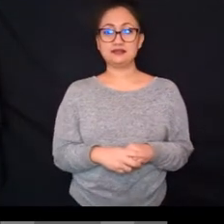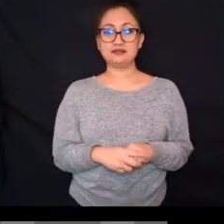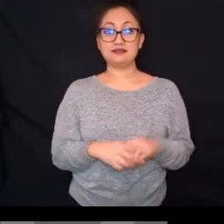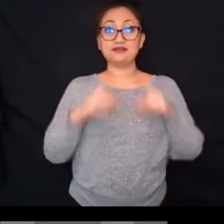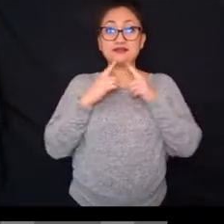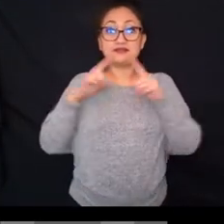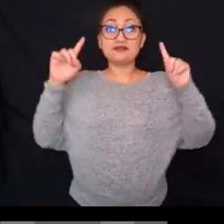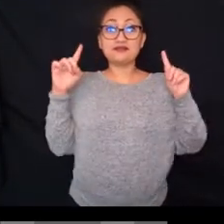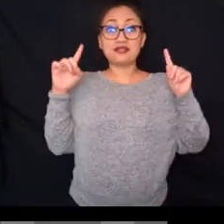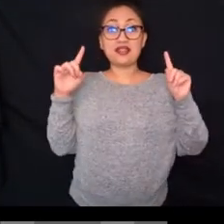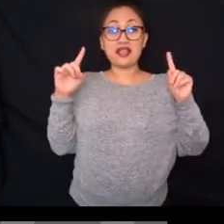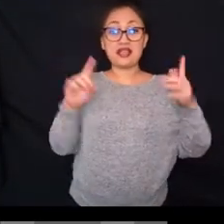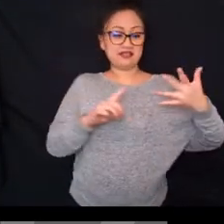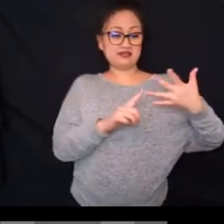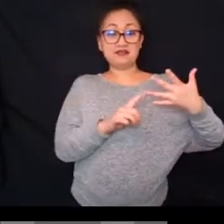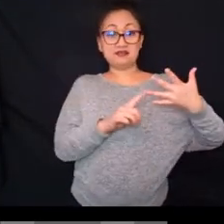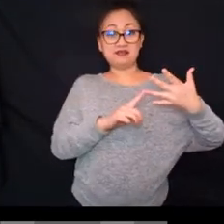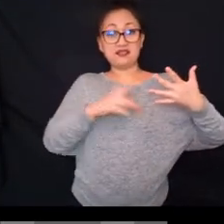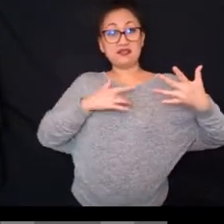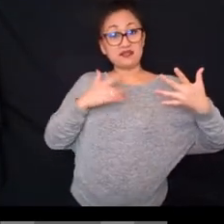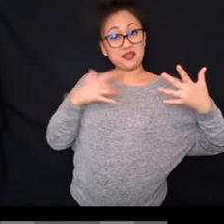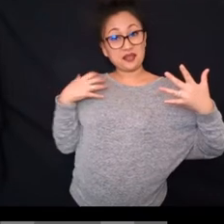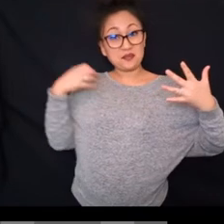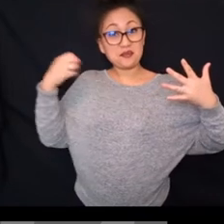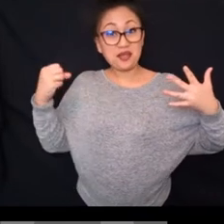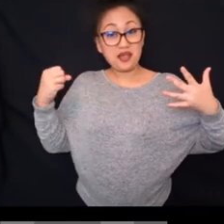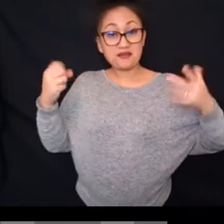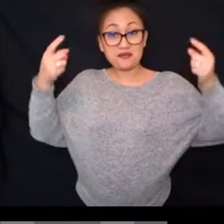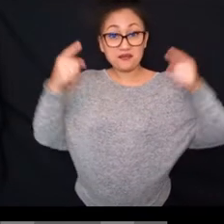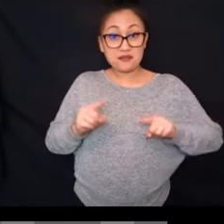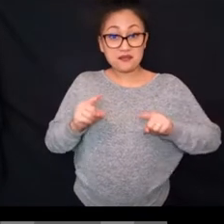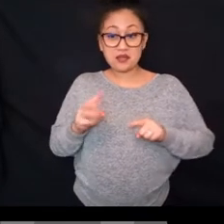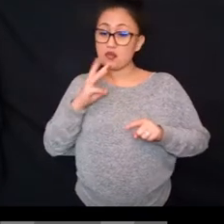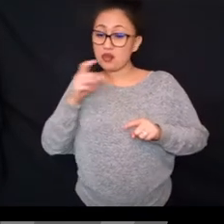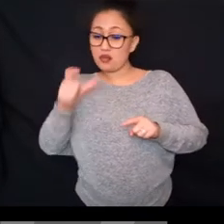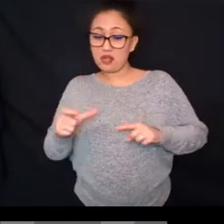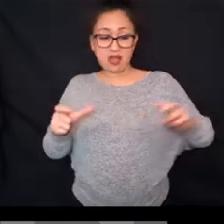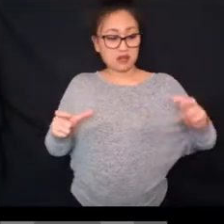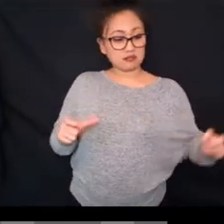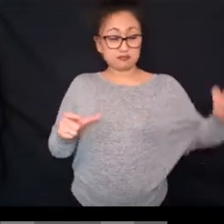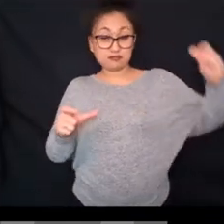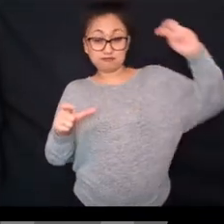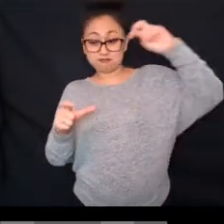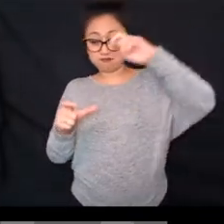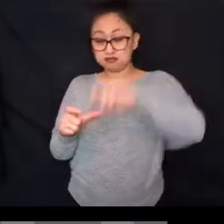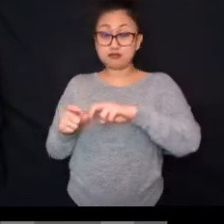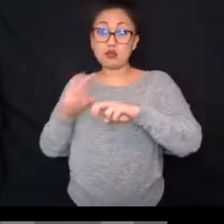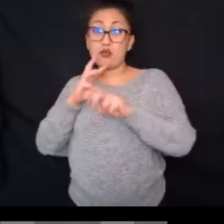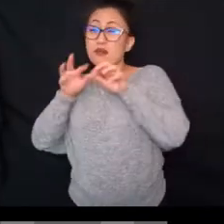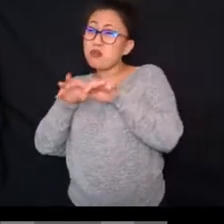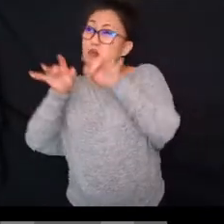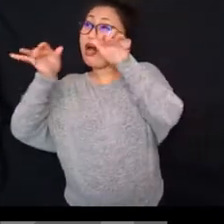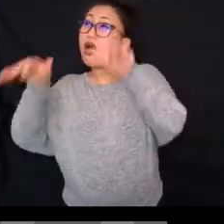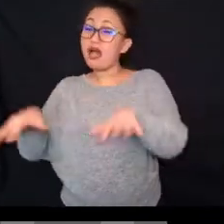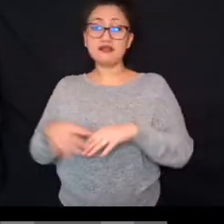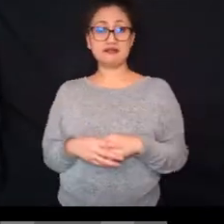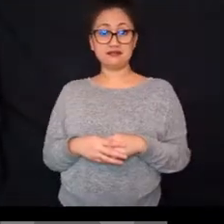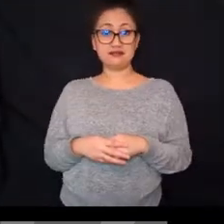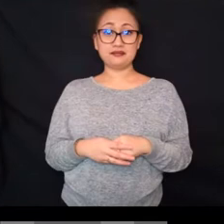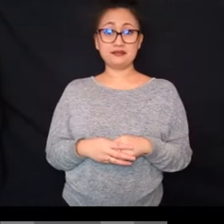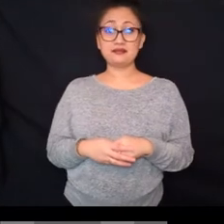At last, Puddle felt very brave, too. He leaped in the water. Got him up. Splosh! Wait,